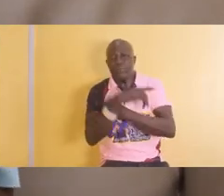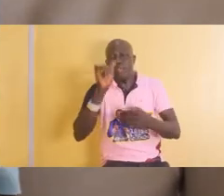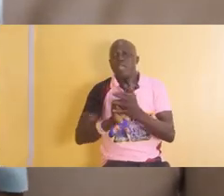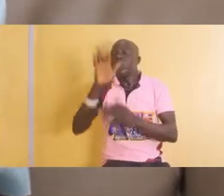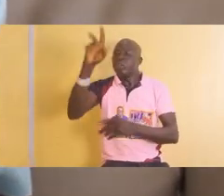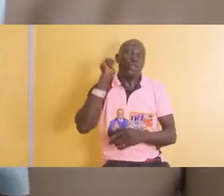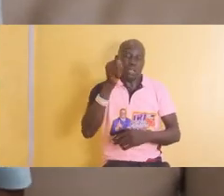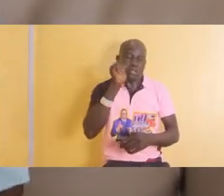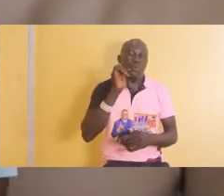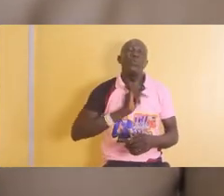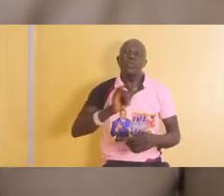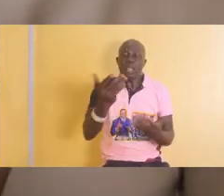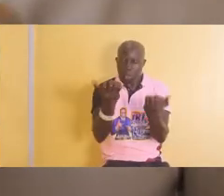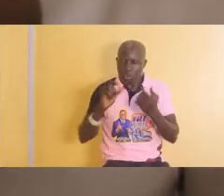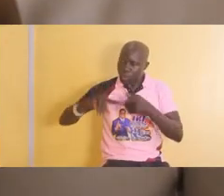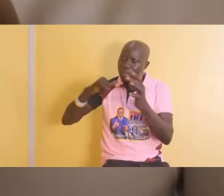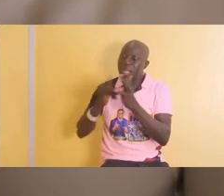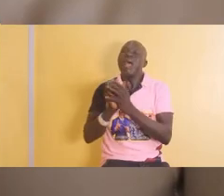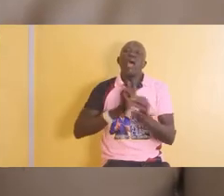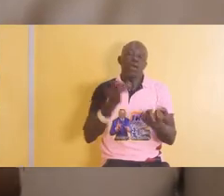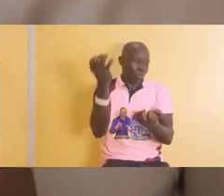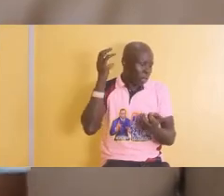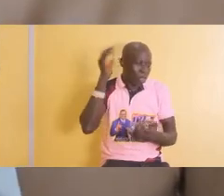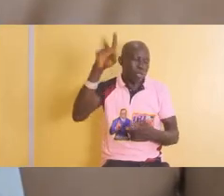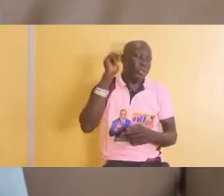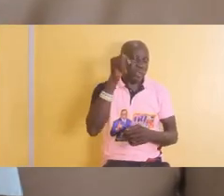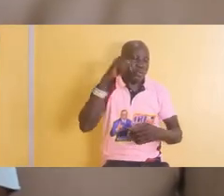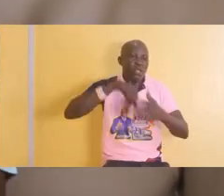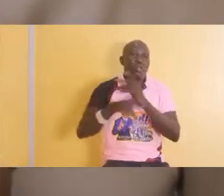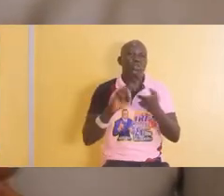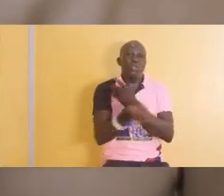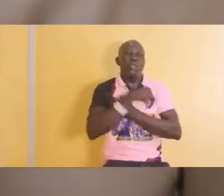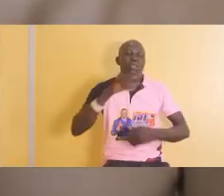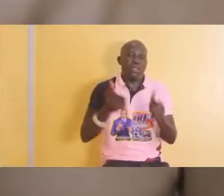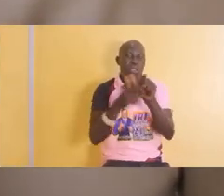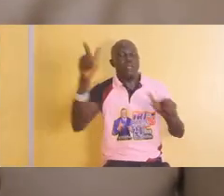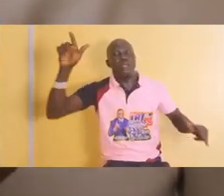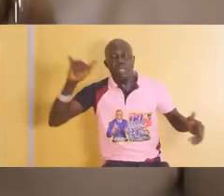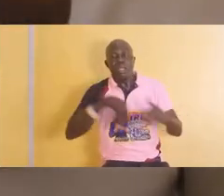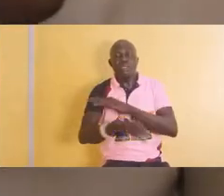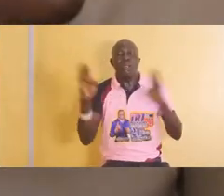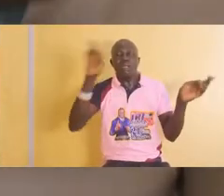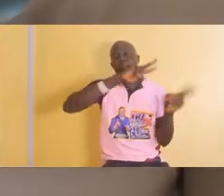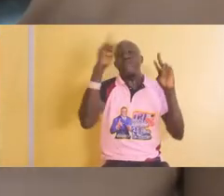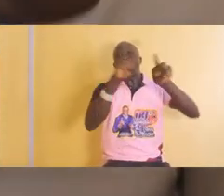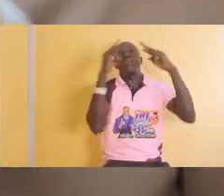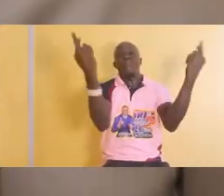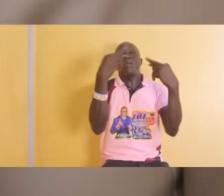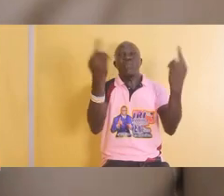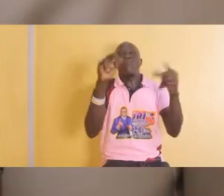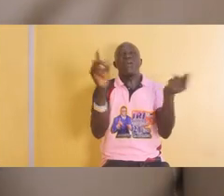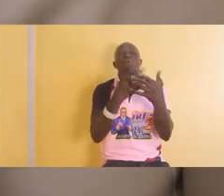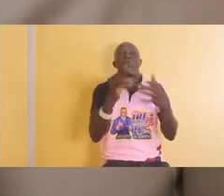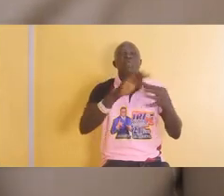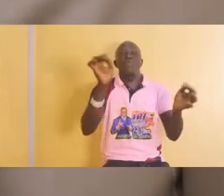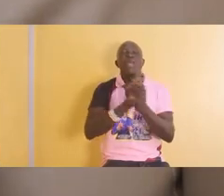eri re no kutu mo fe gbo mo fe gbo eri re o ni ma ni agbara isoji e meme mo